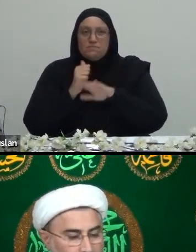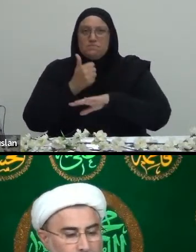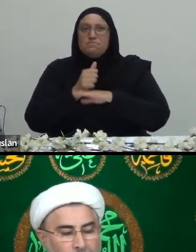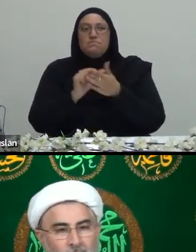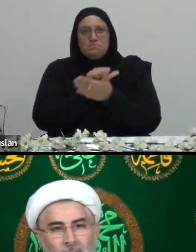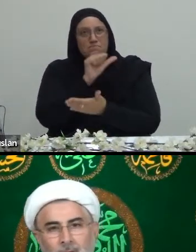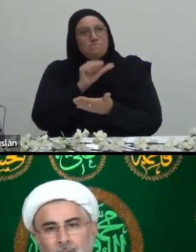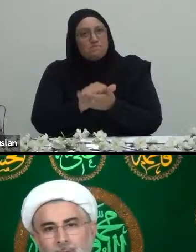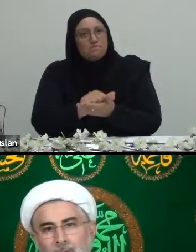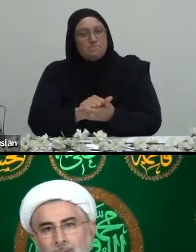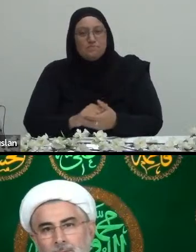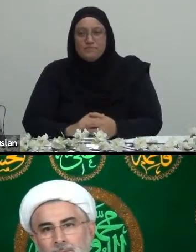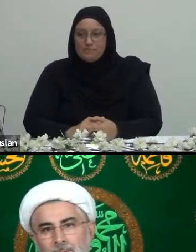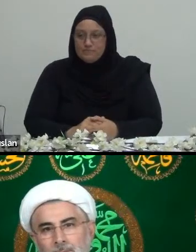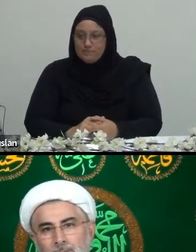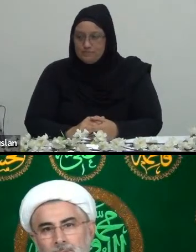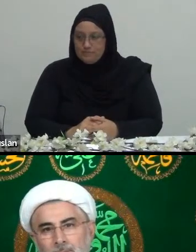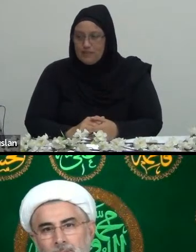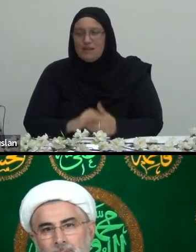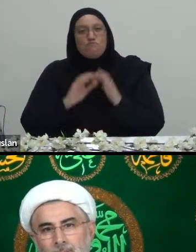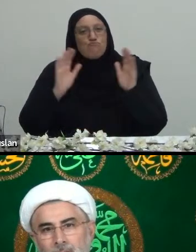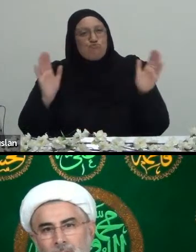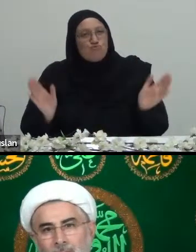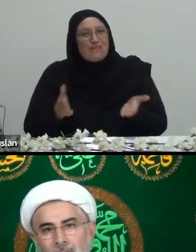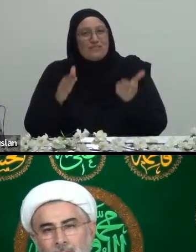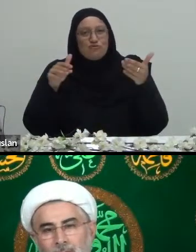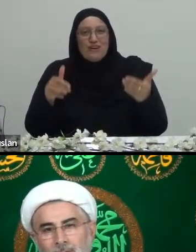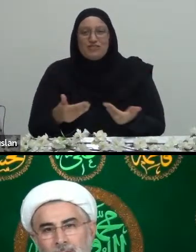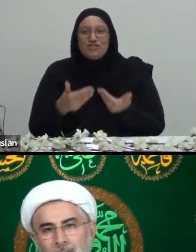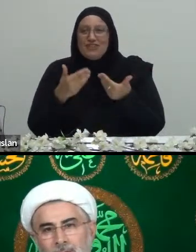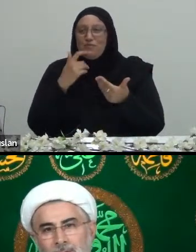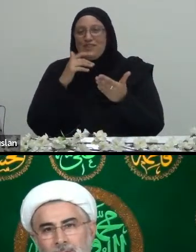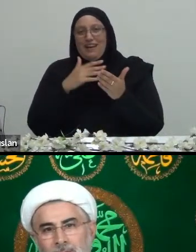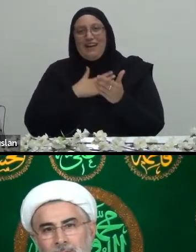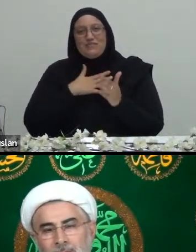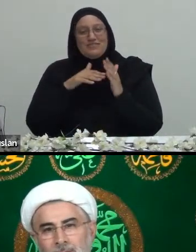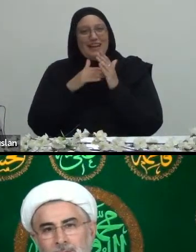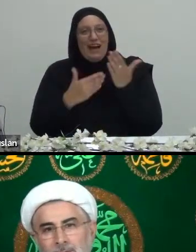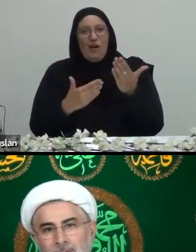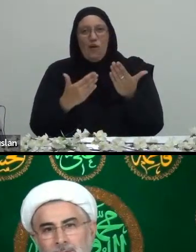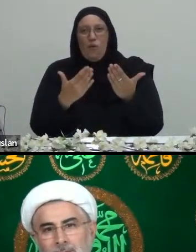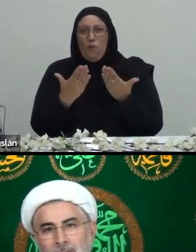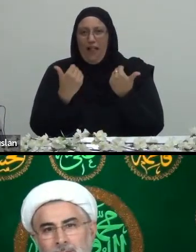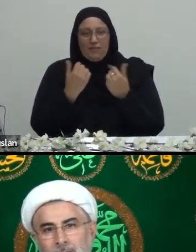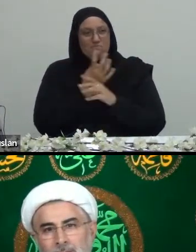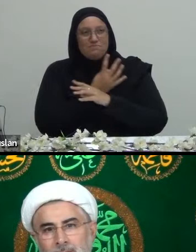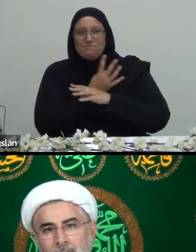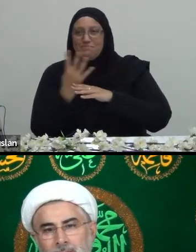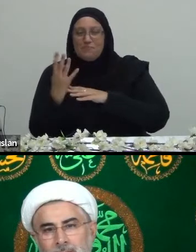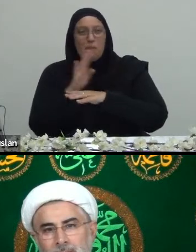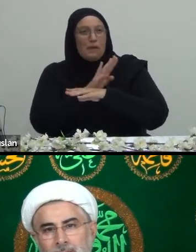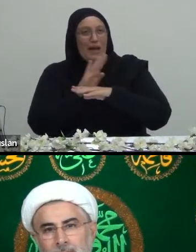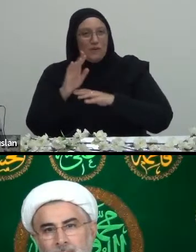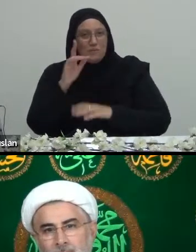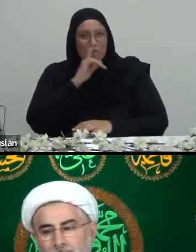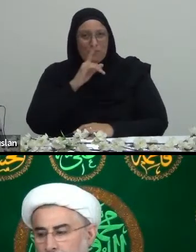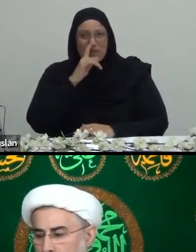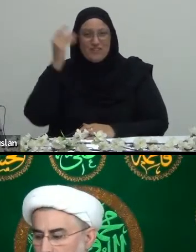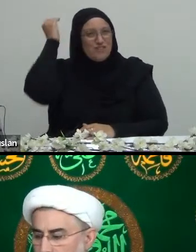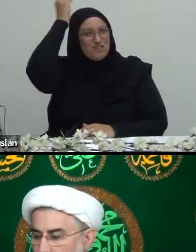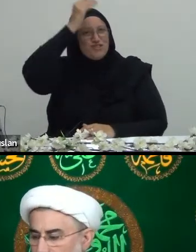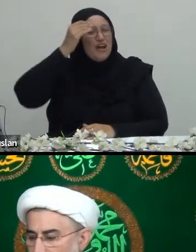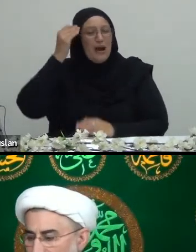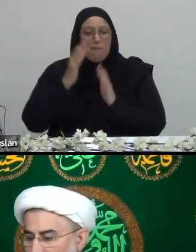very brief introduction, I'd like to welcome our different panelists this evening. Sheikh Mansour